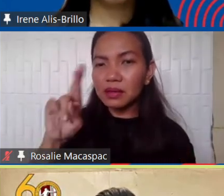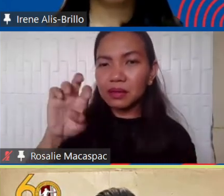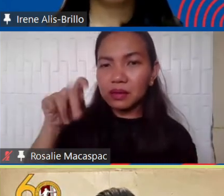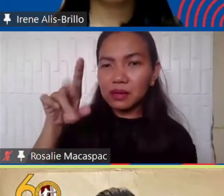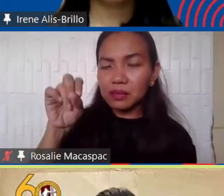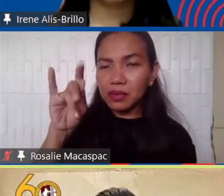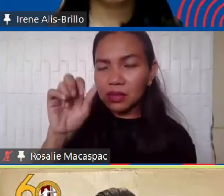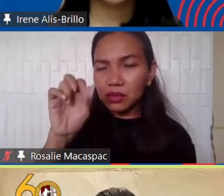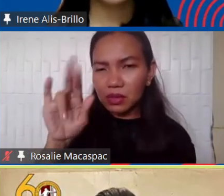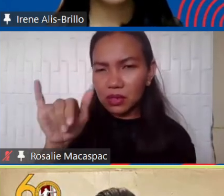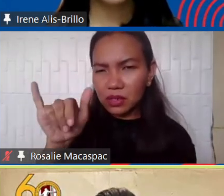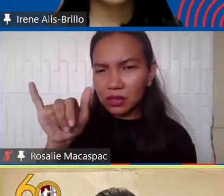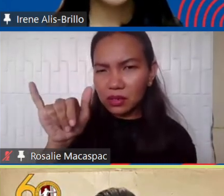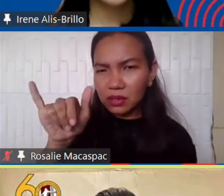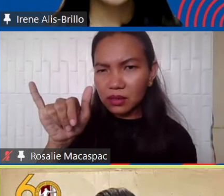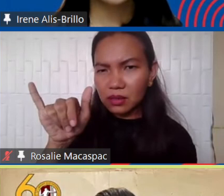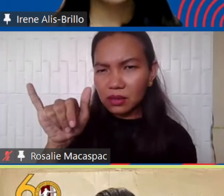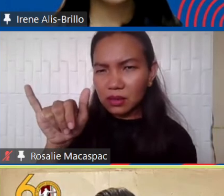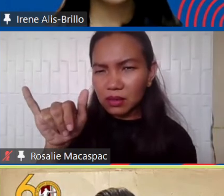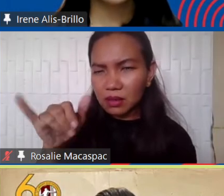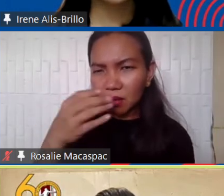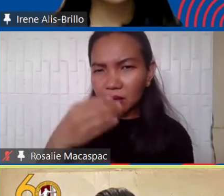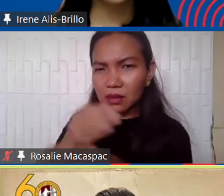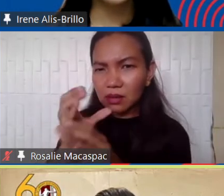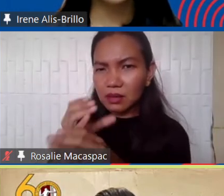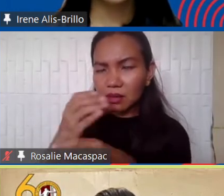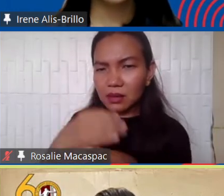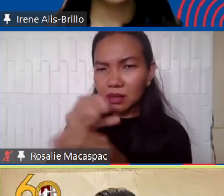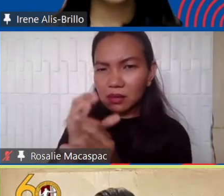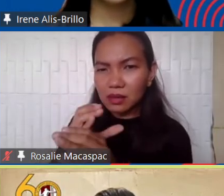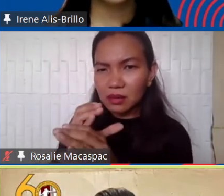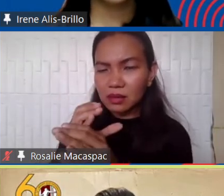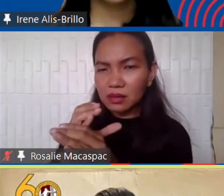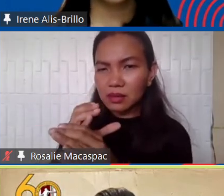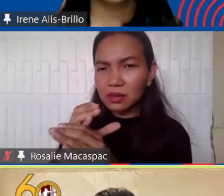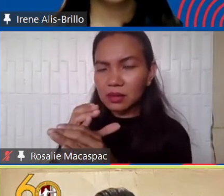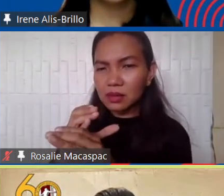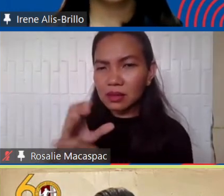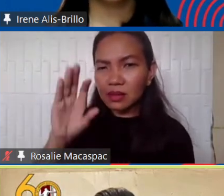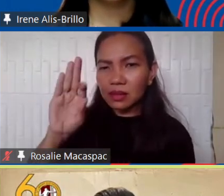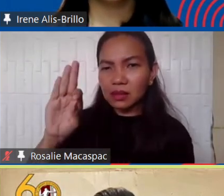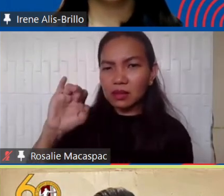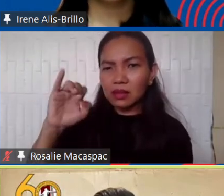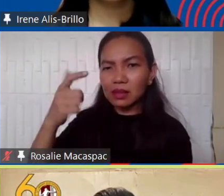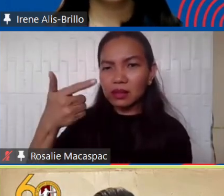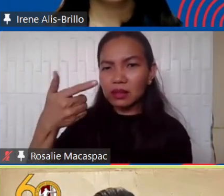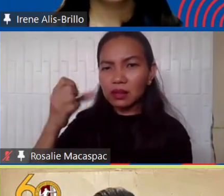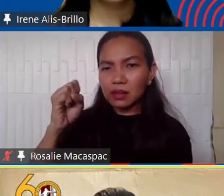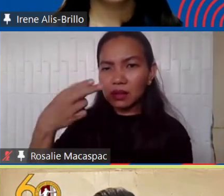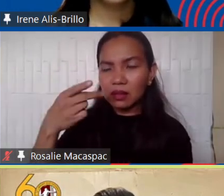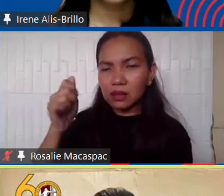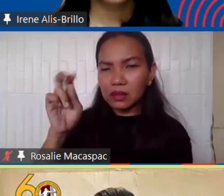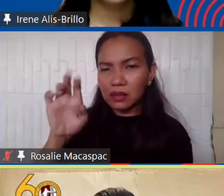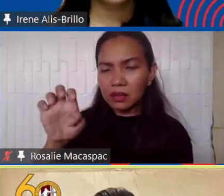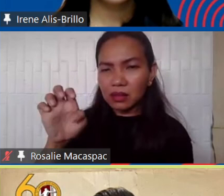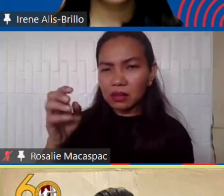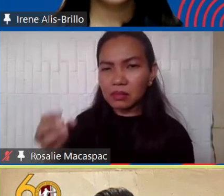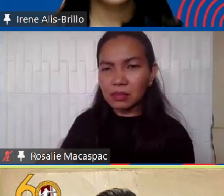like Data Dryad, Figshare, they